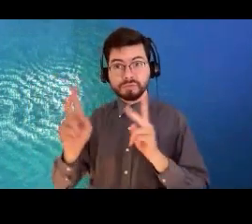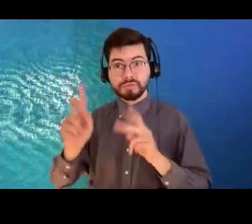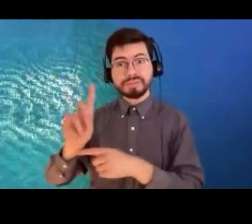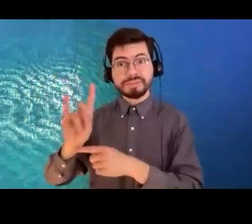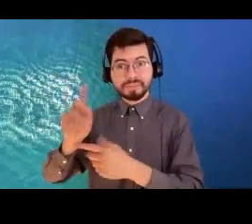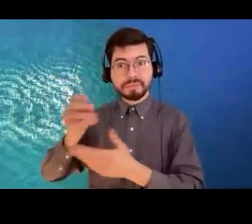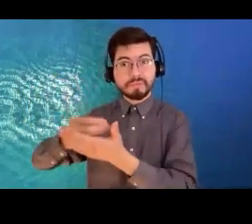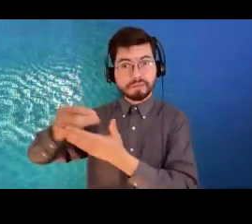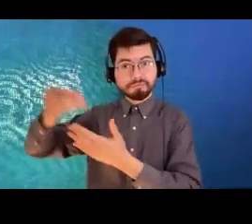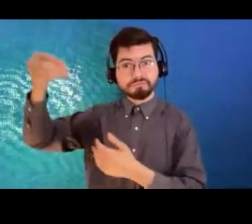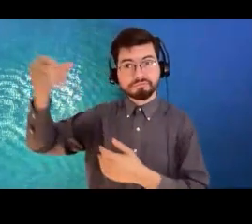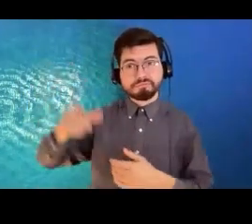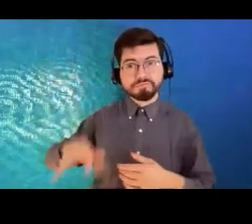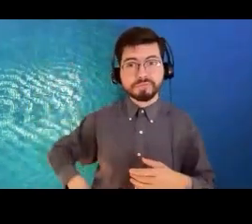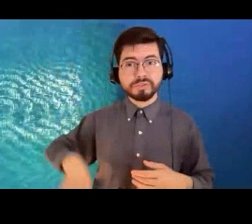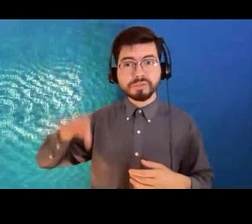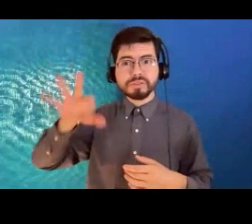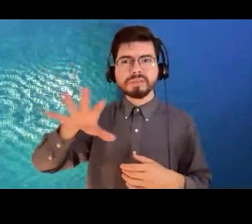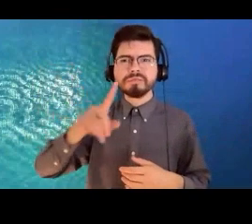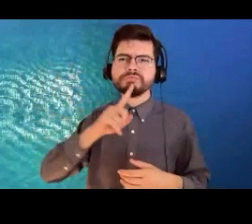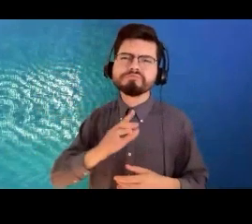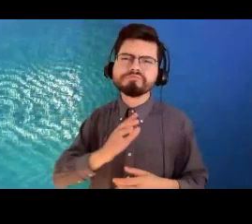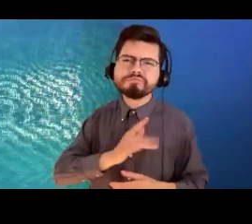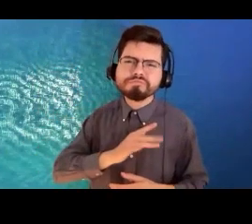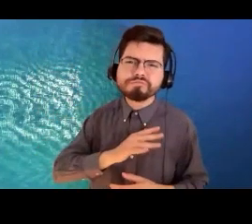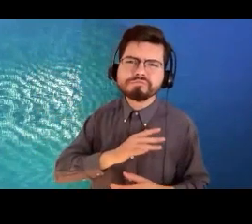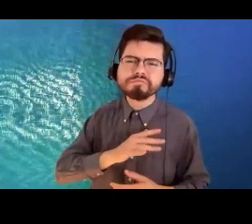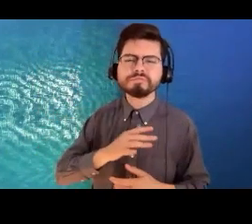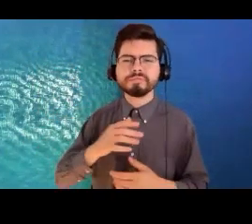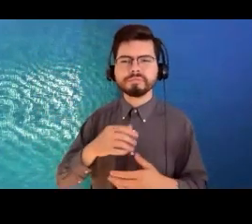that's really exciting. Water, wastewater.